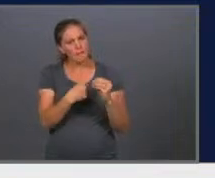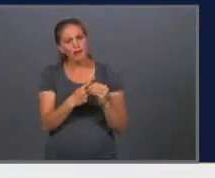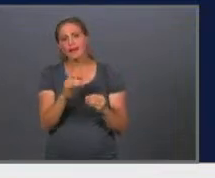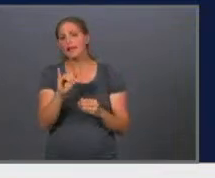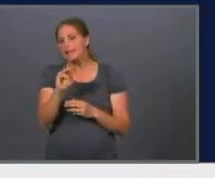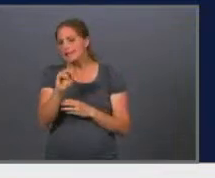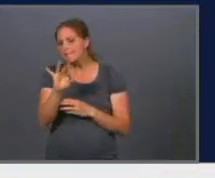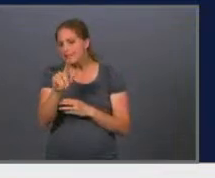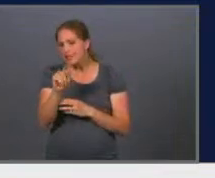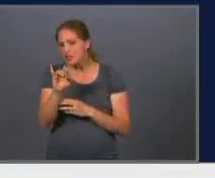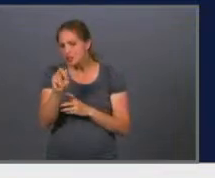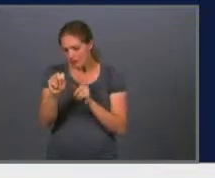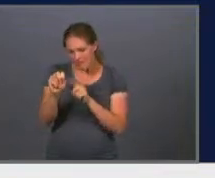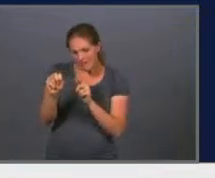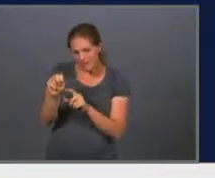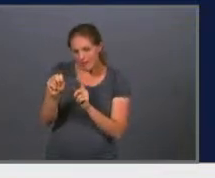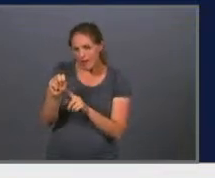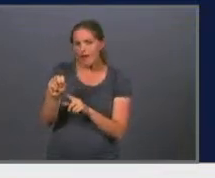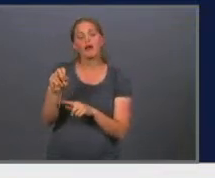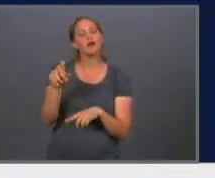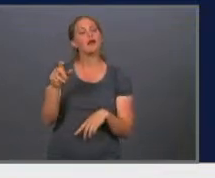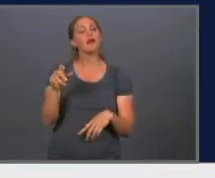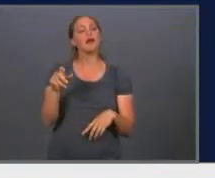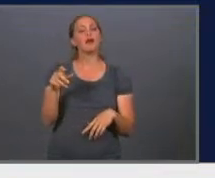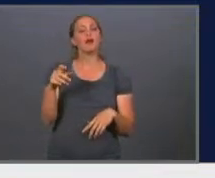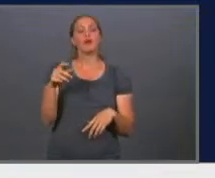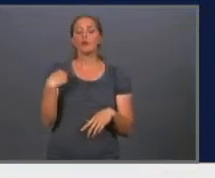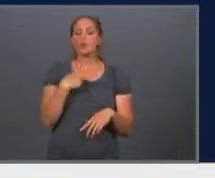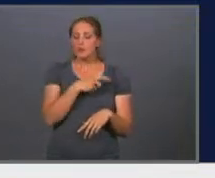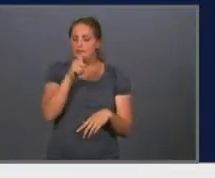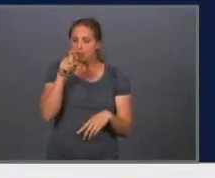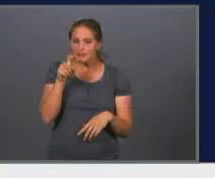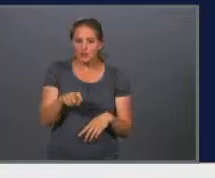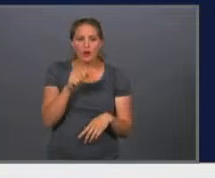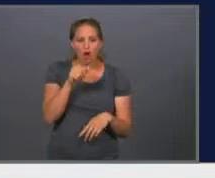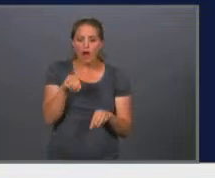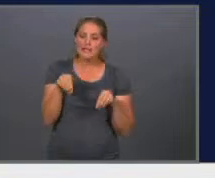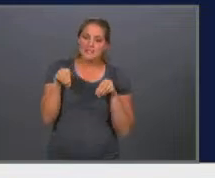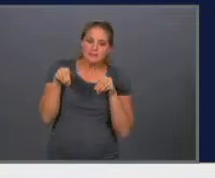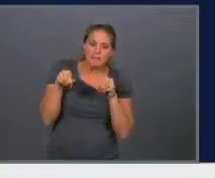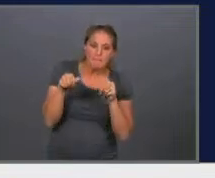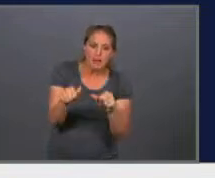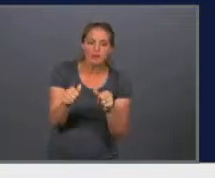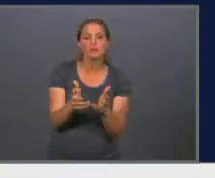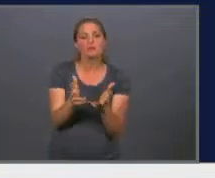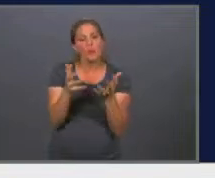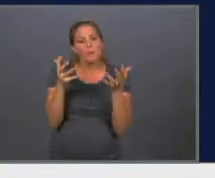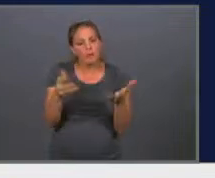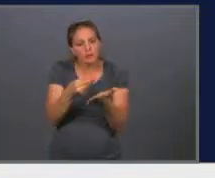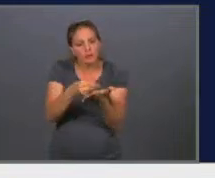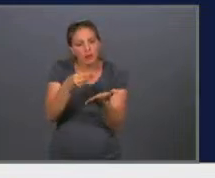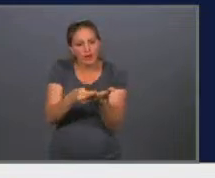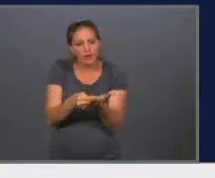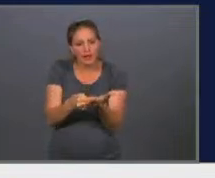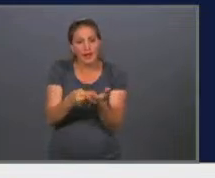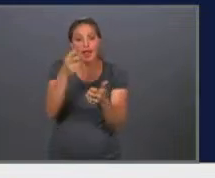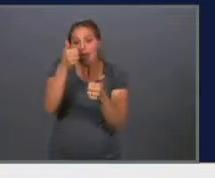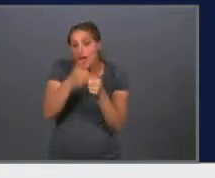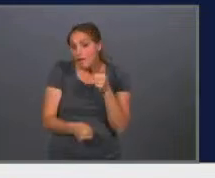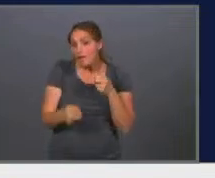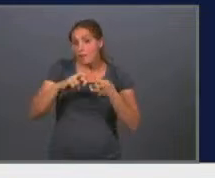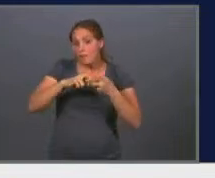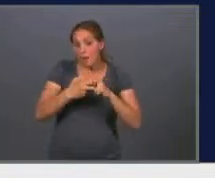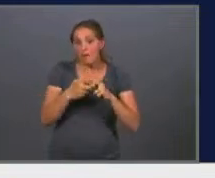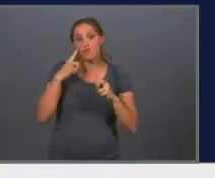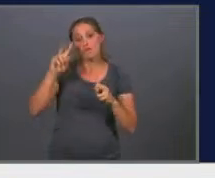topic, we have to get to the point where we are not spending so much and trying to solve every problem at the federal level.